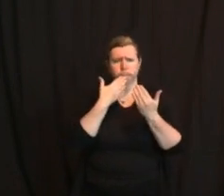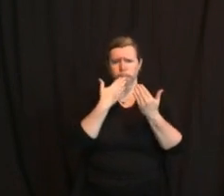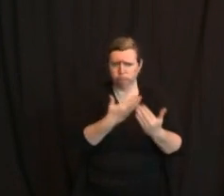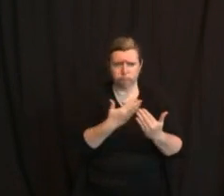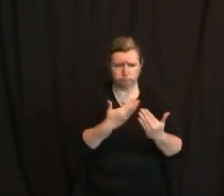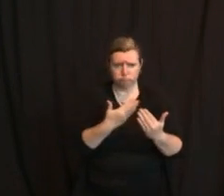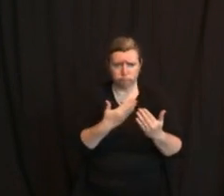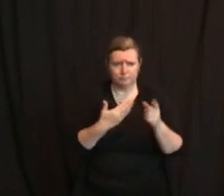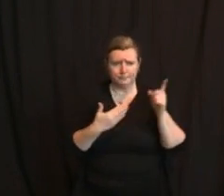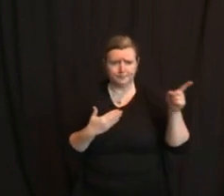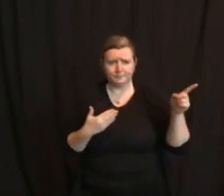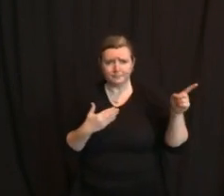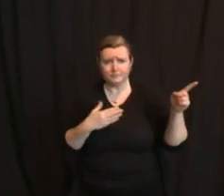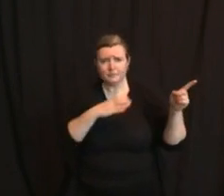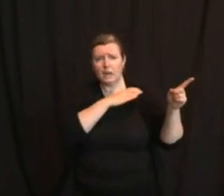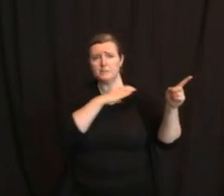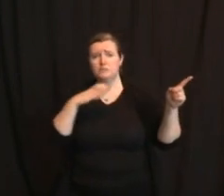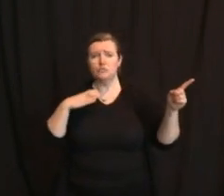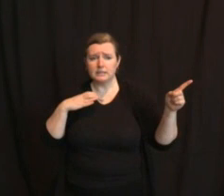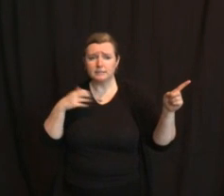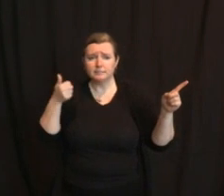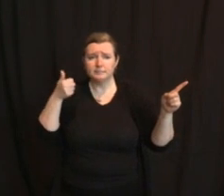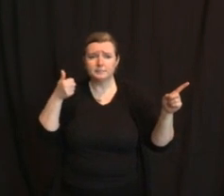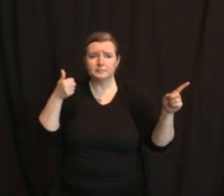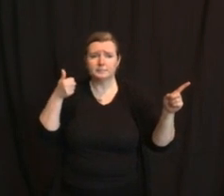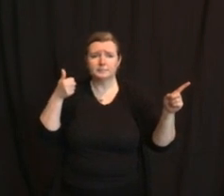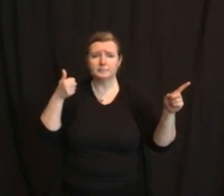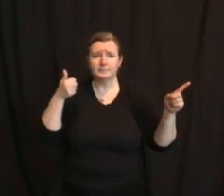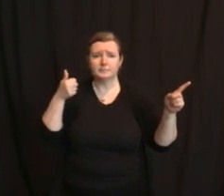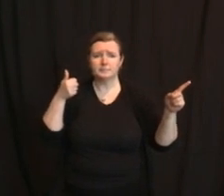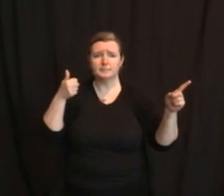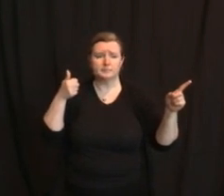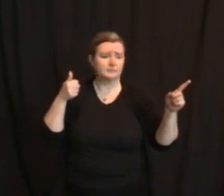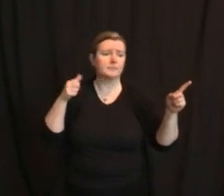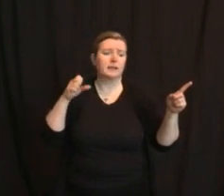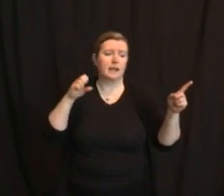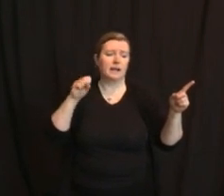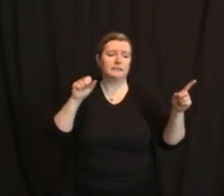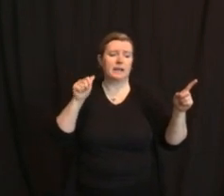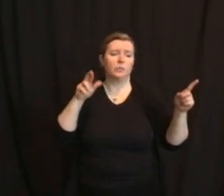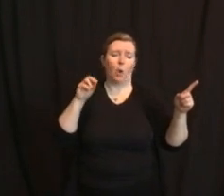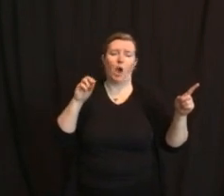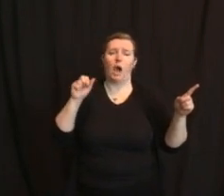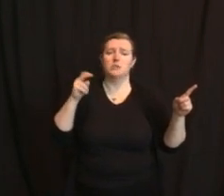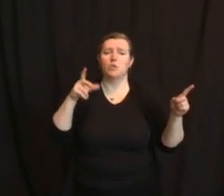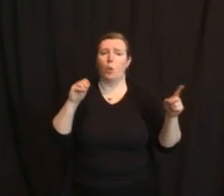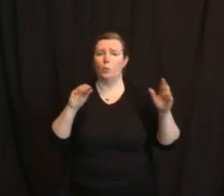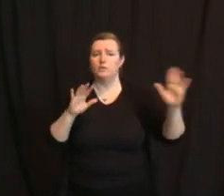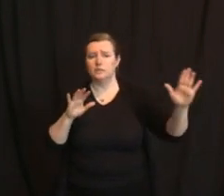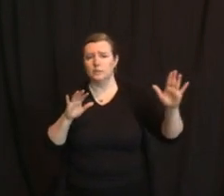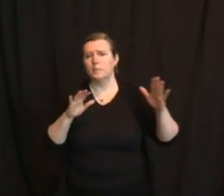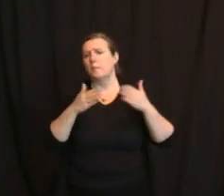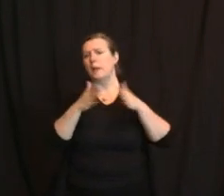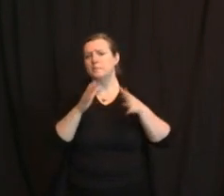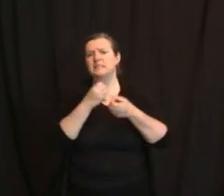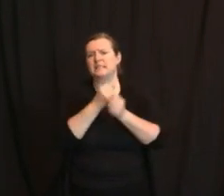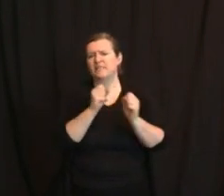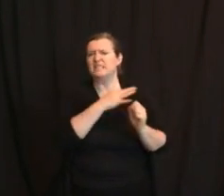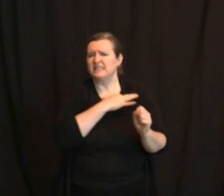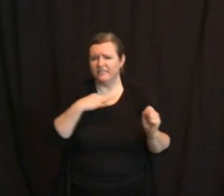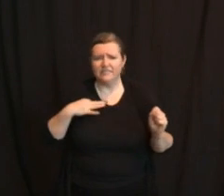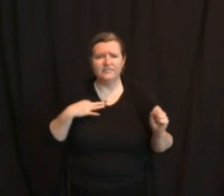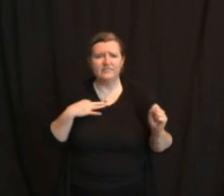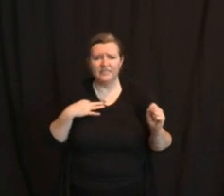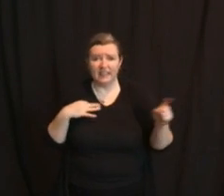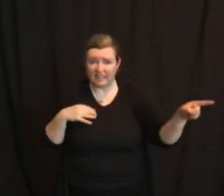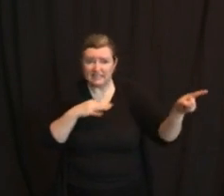today, Commissioner Asaro Angelos has in the Department of Labor public safety staff who are responsible for inspecting all